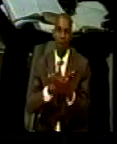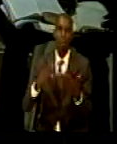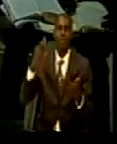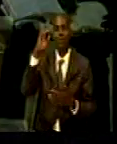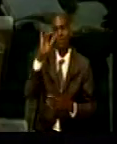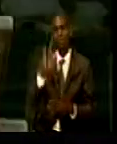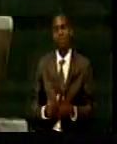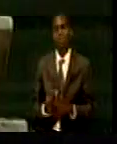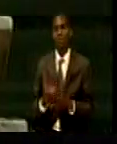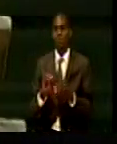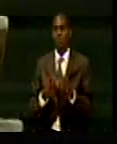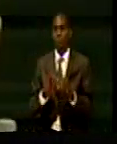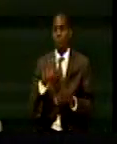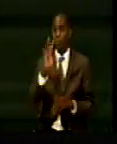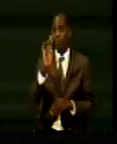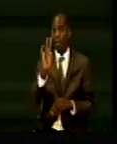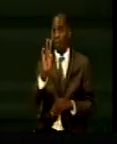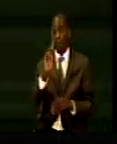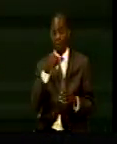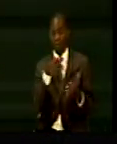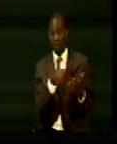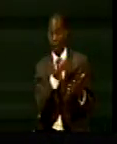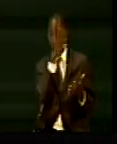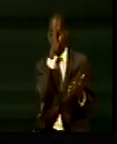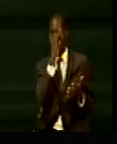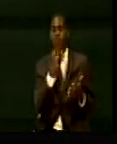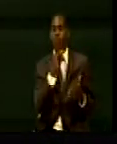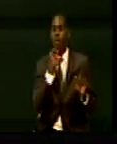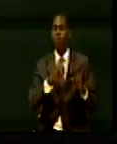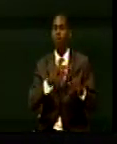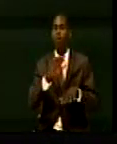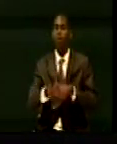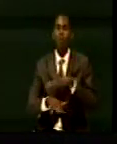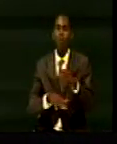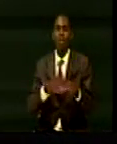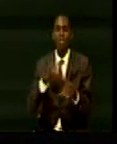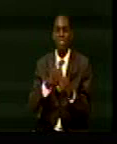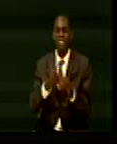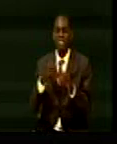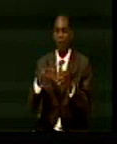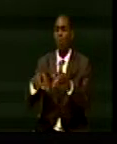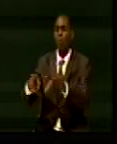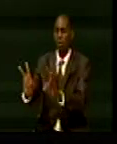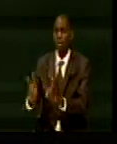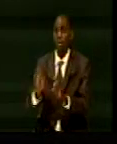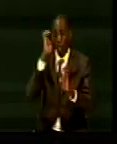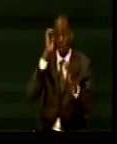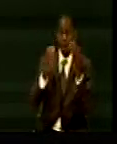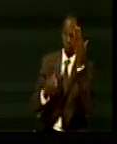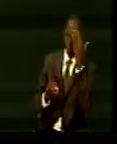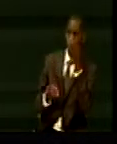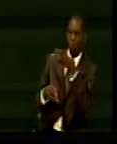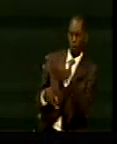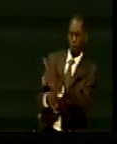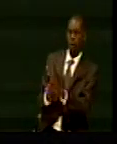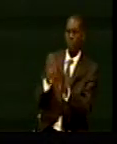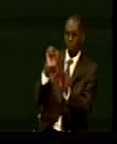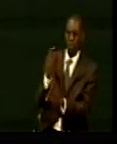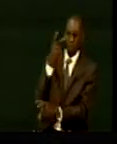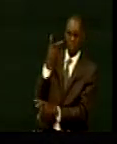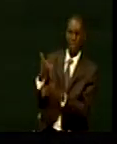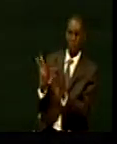was unable to walk in the way. Yes, he knew the way. He could see the way. He said, that's the